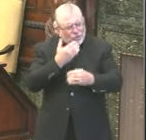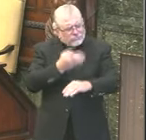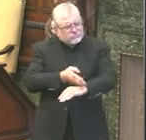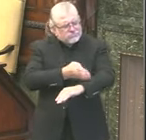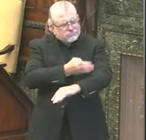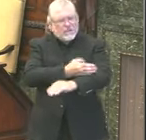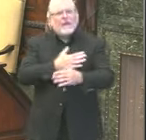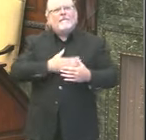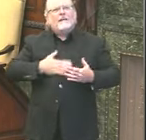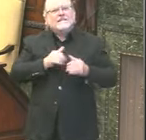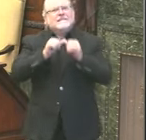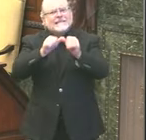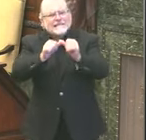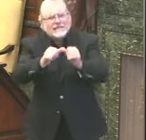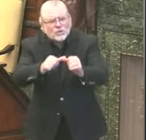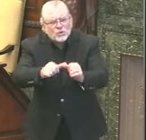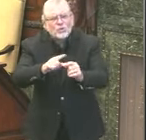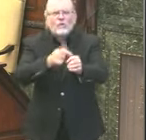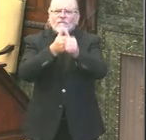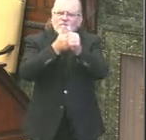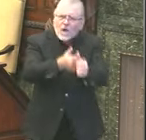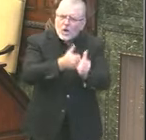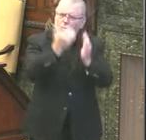checklist. It's all on